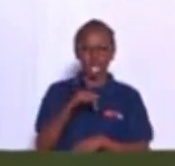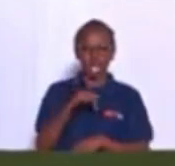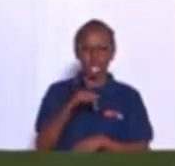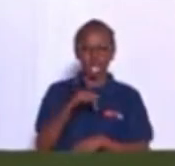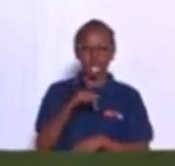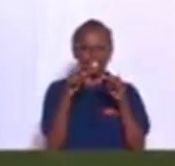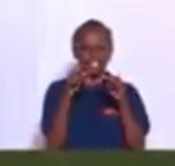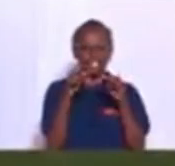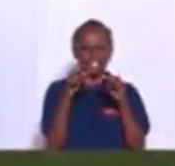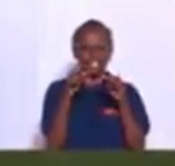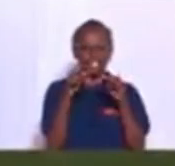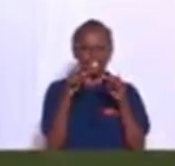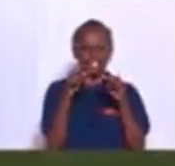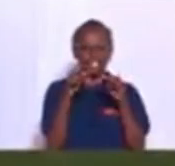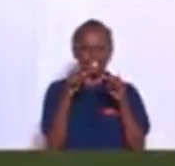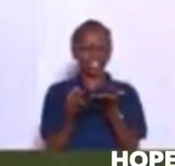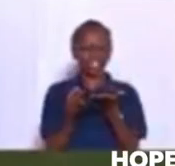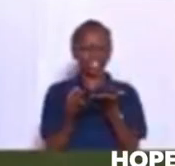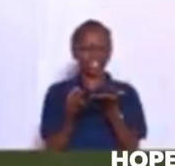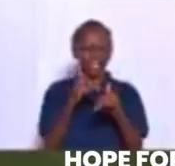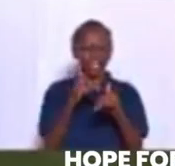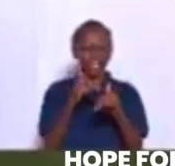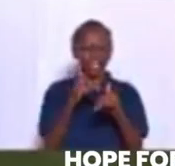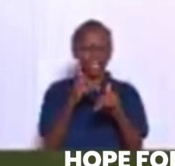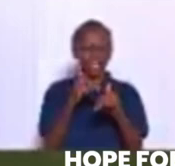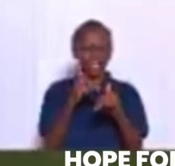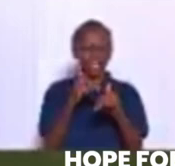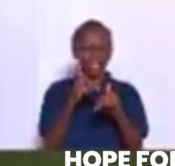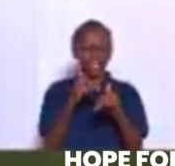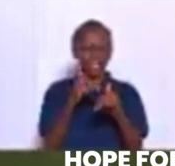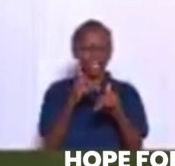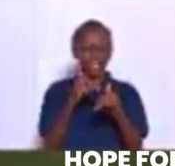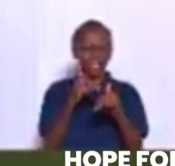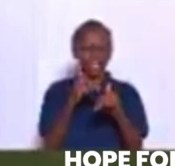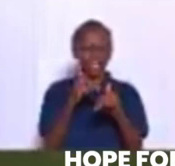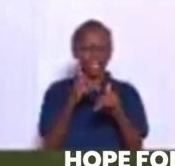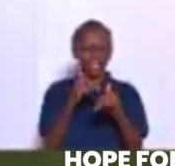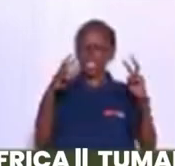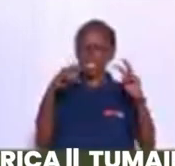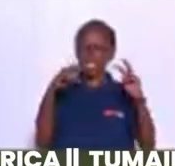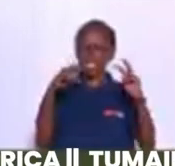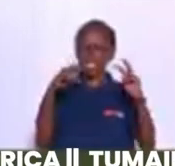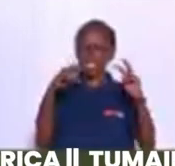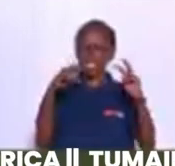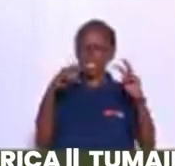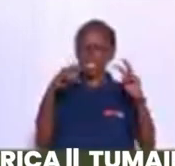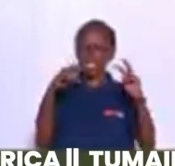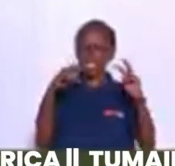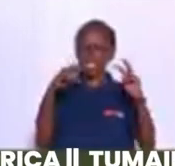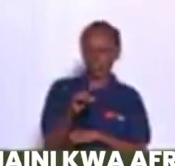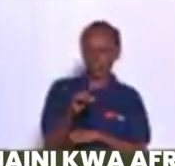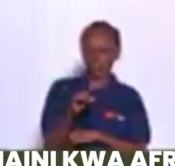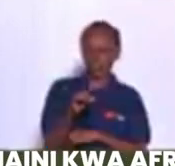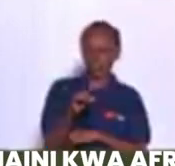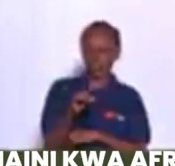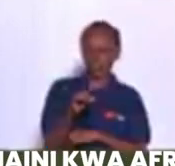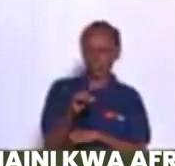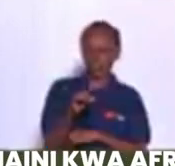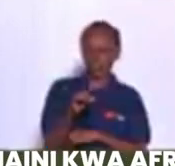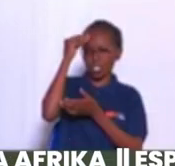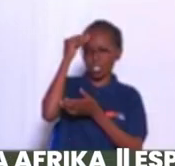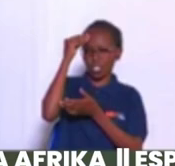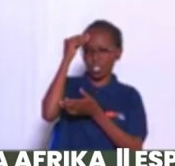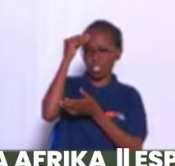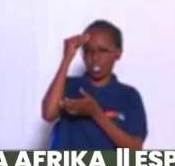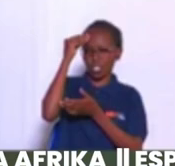2 weeks. But after here, you have to go and search for yourself. You can study a lot of researchers